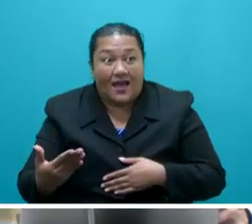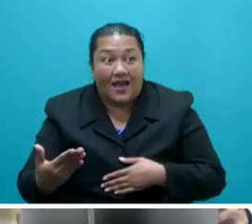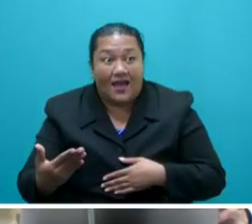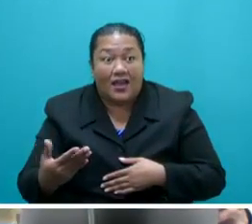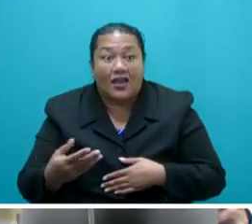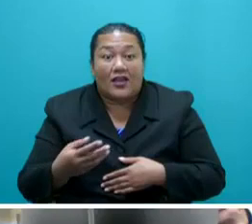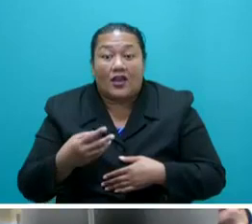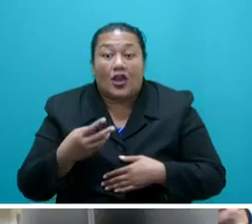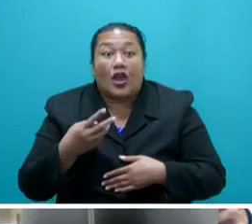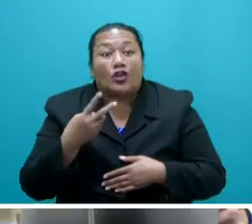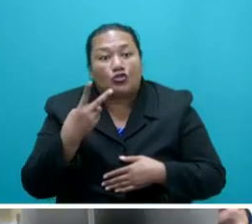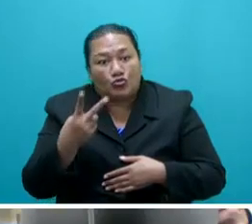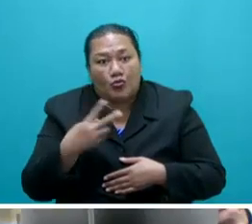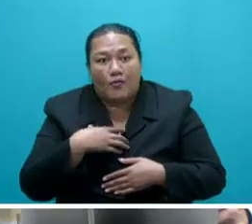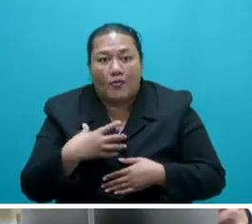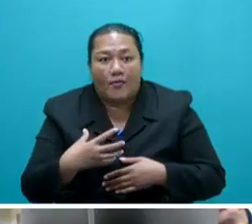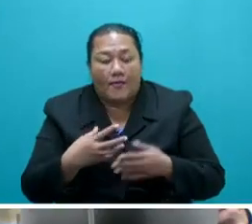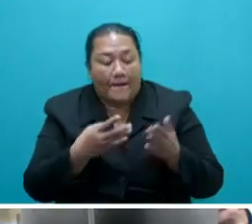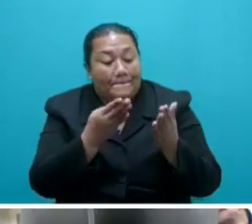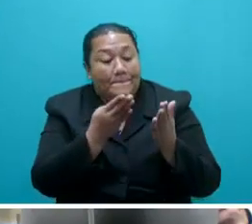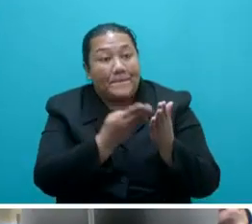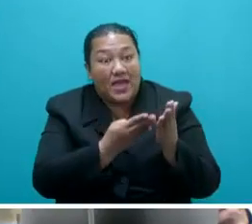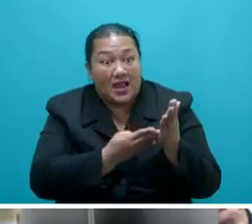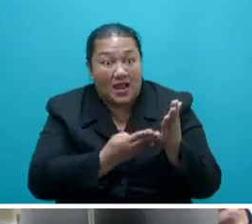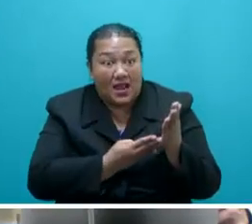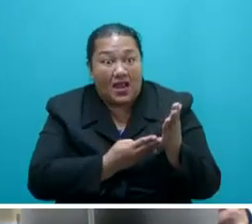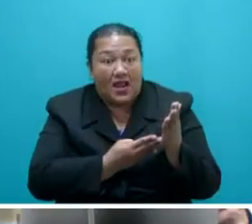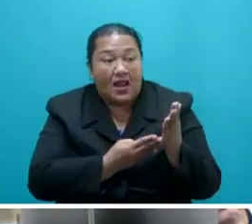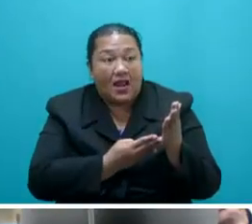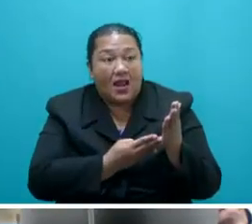have two bills as already